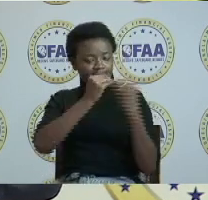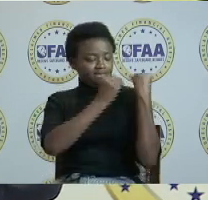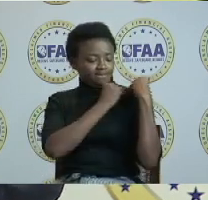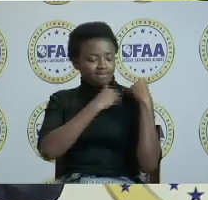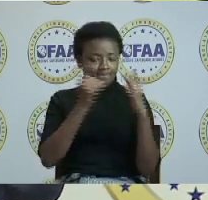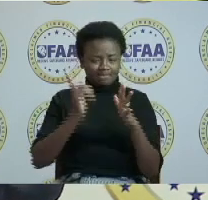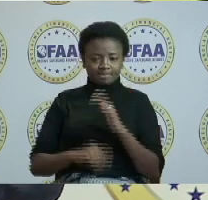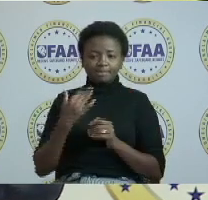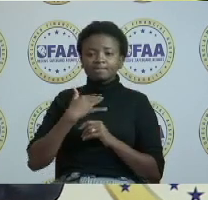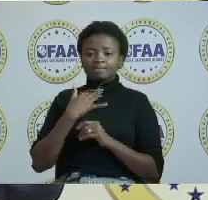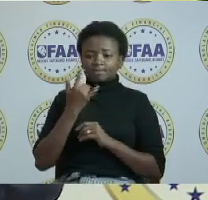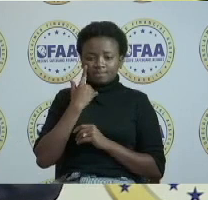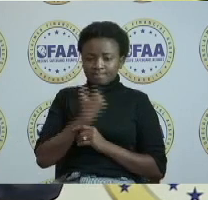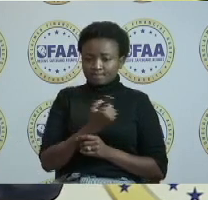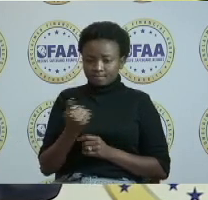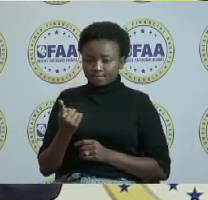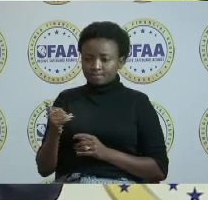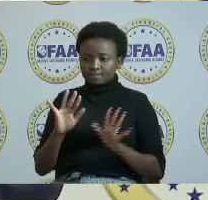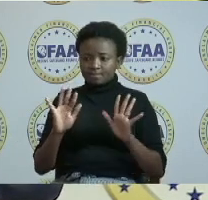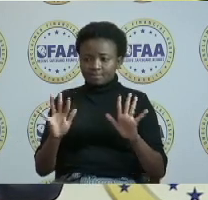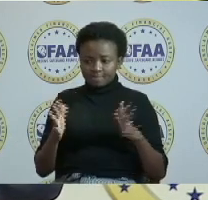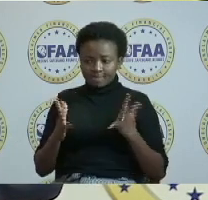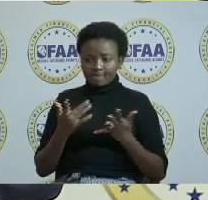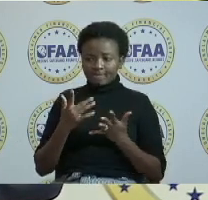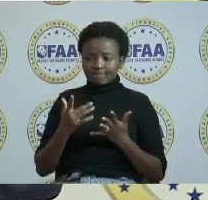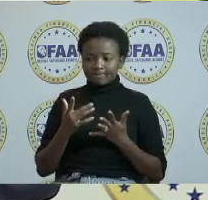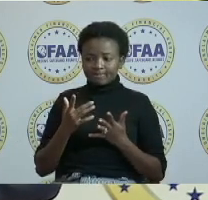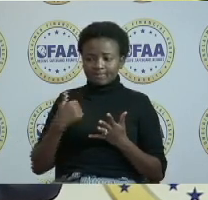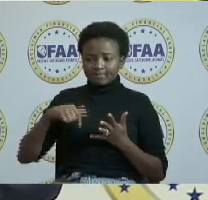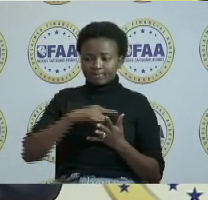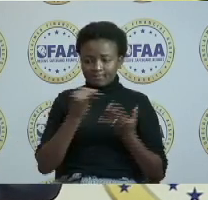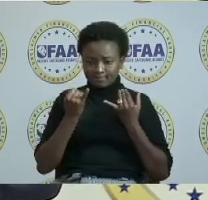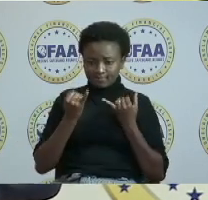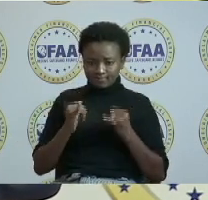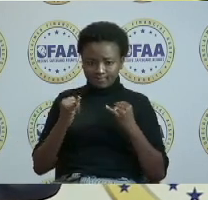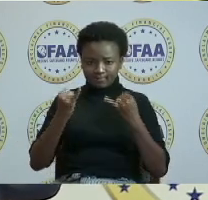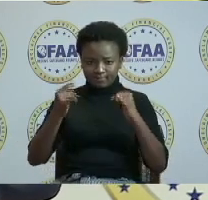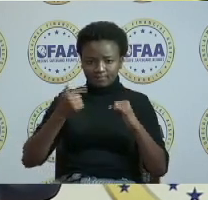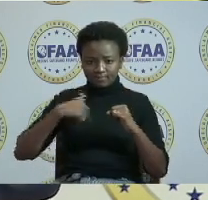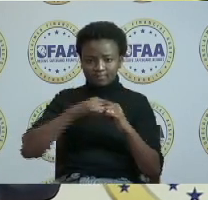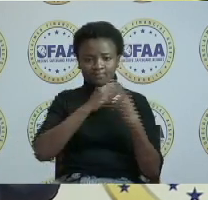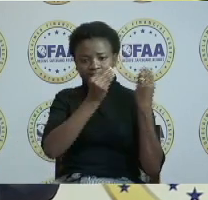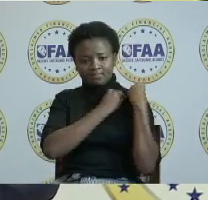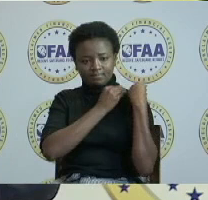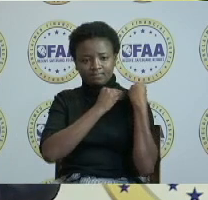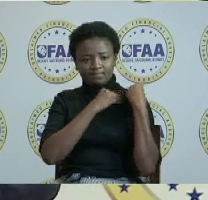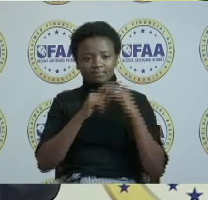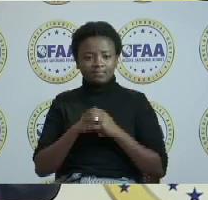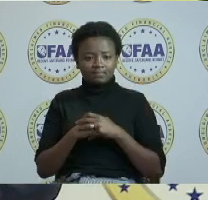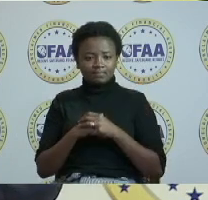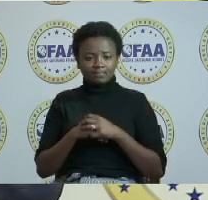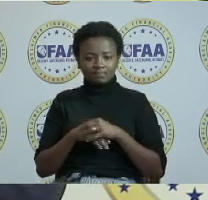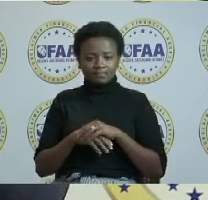is to look at how the implementation of our mandate has been faring